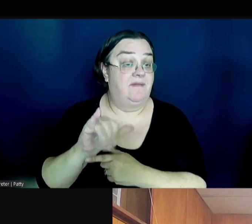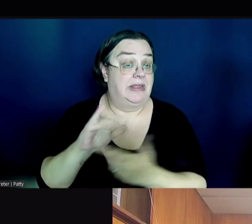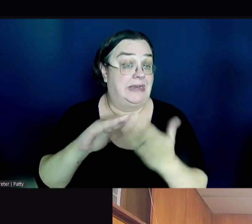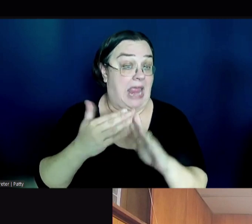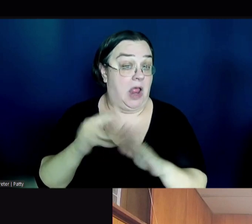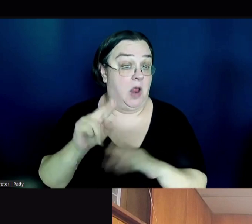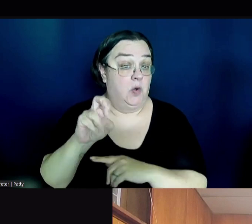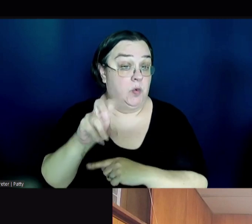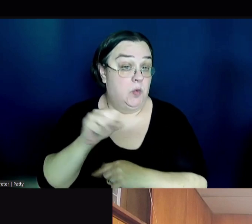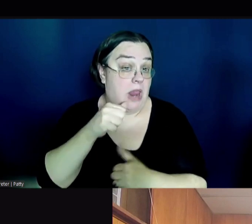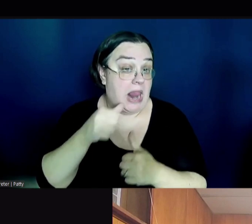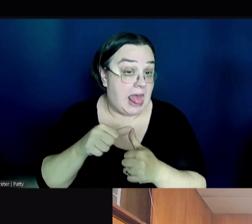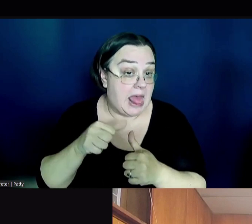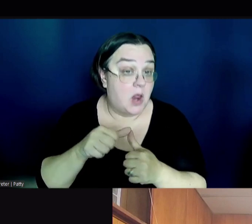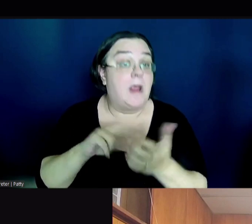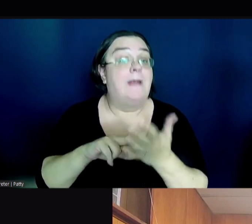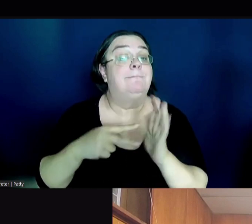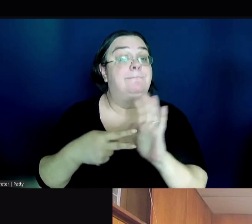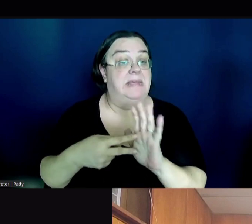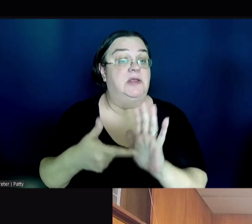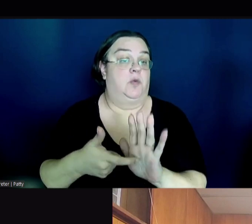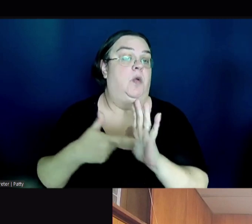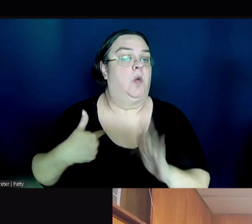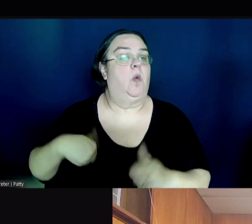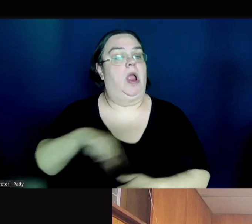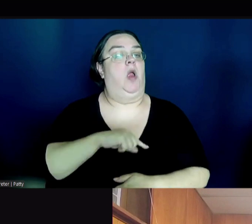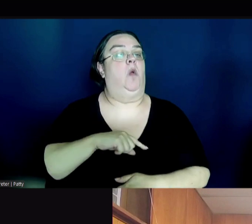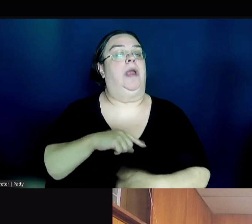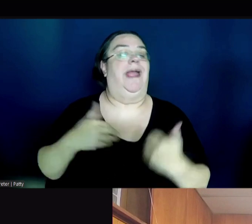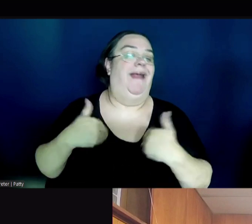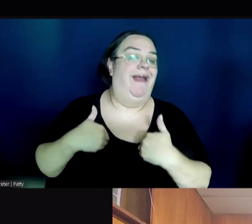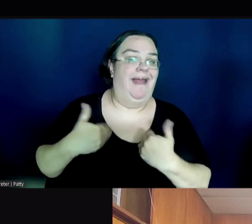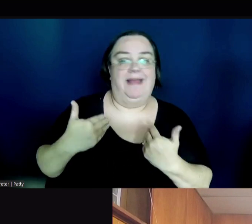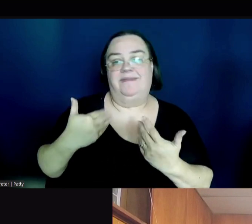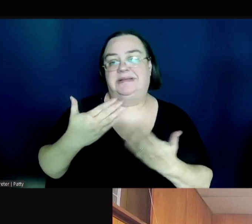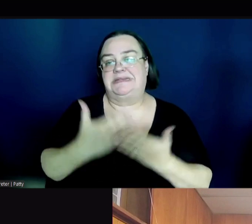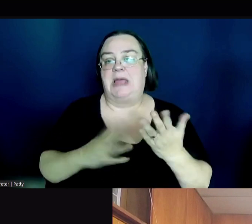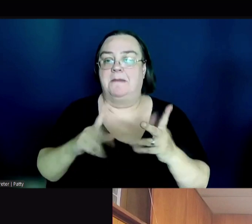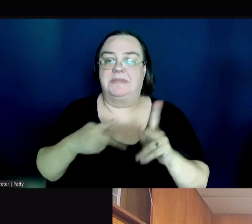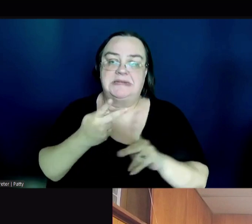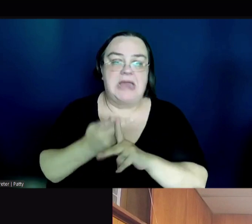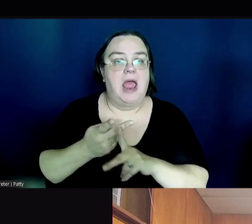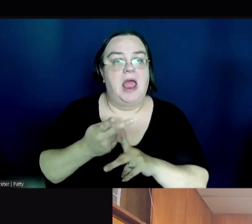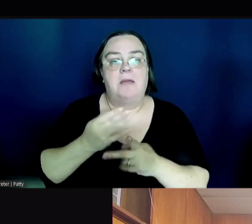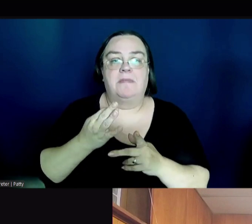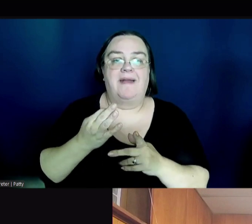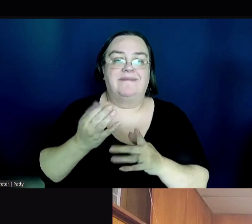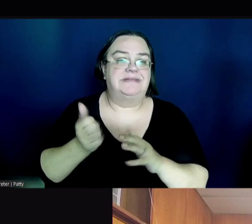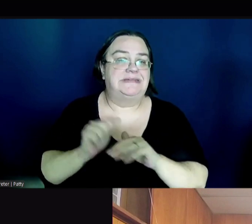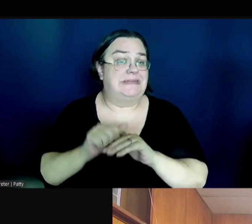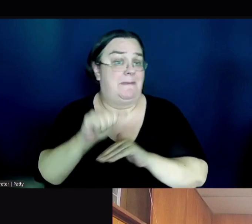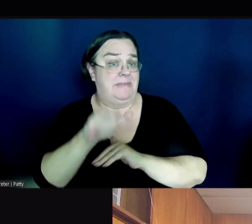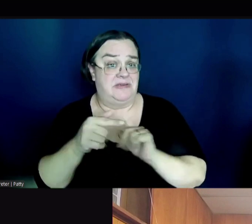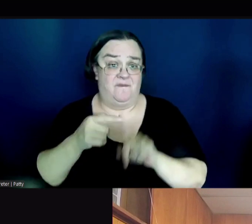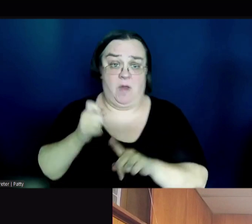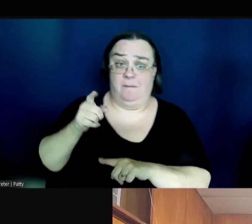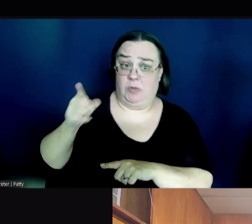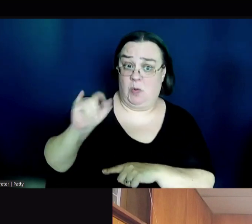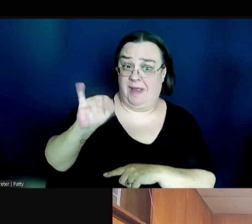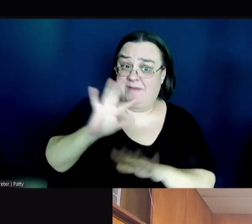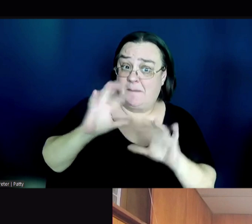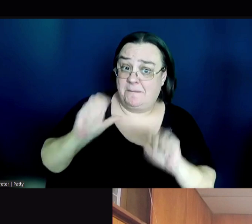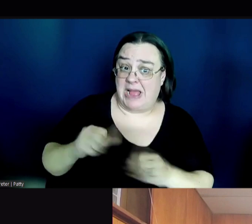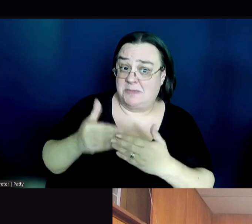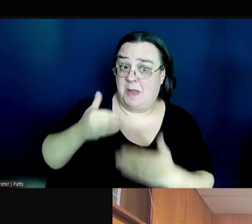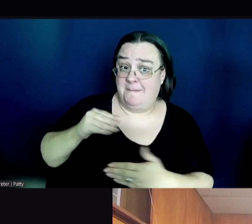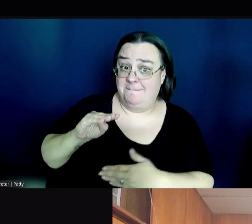would require us to have some kind of submission from you, if you could, by May 15th.